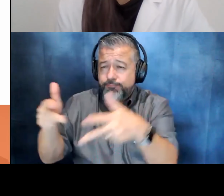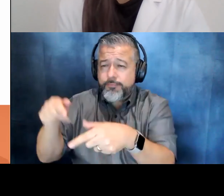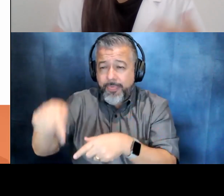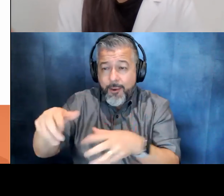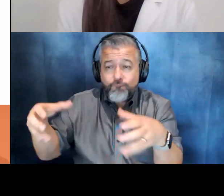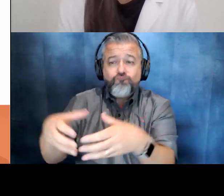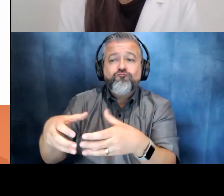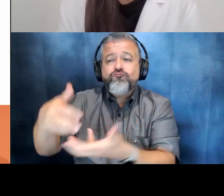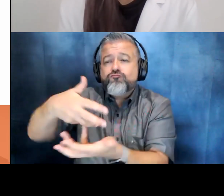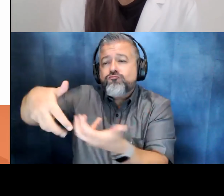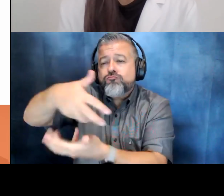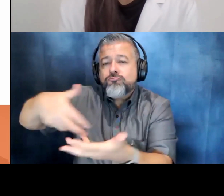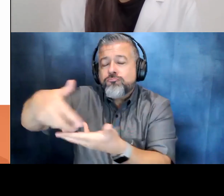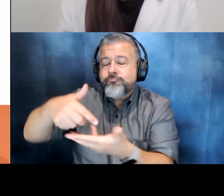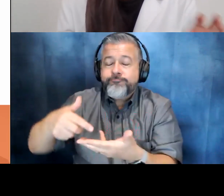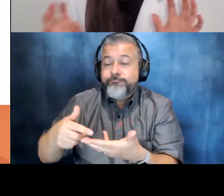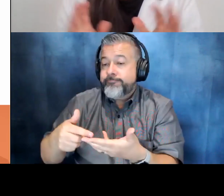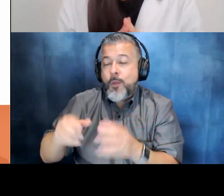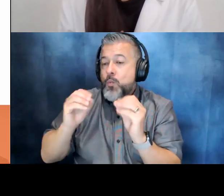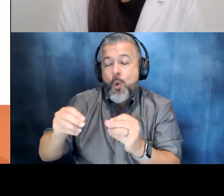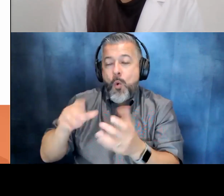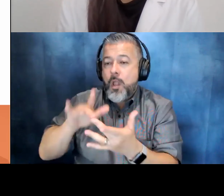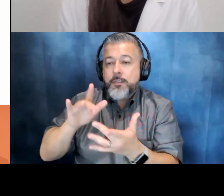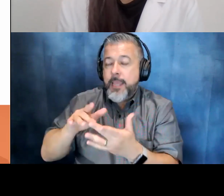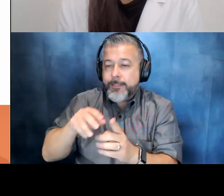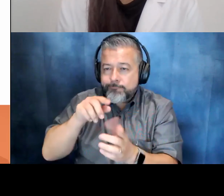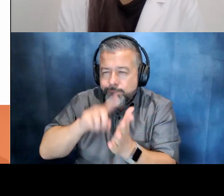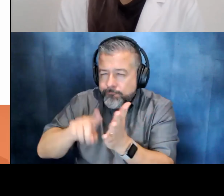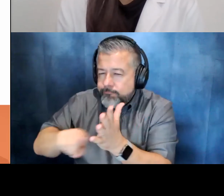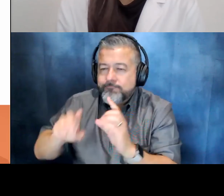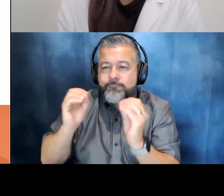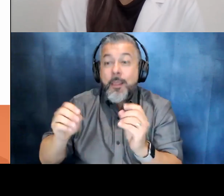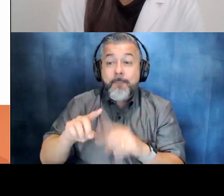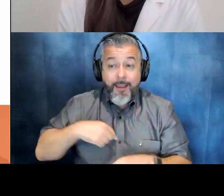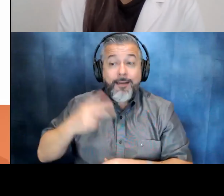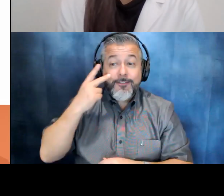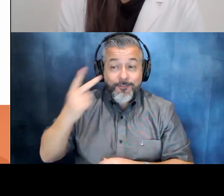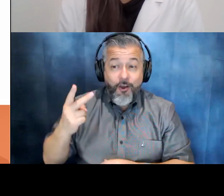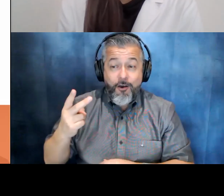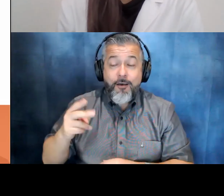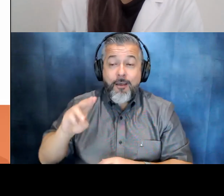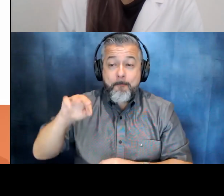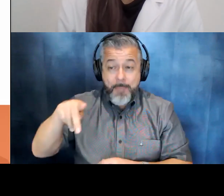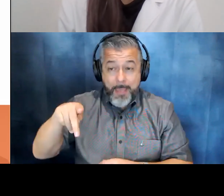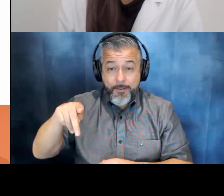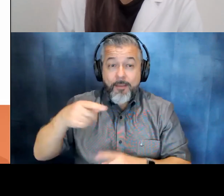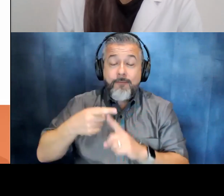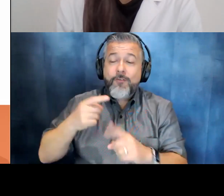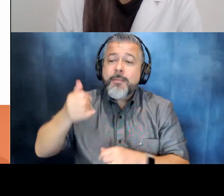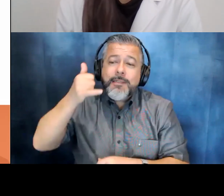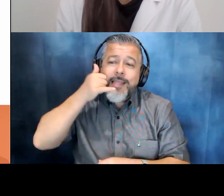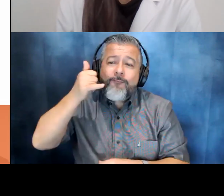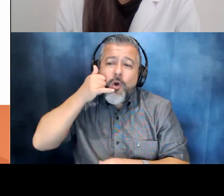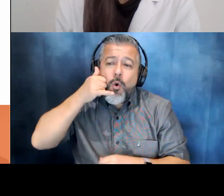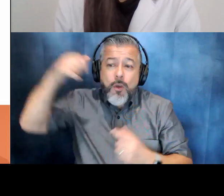there just wasn't enough contact tracing. But I actually saw a map of the cell phone data, and gosh, those people came from all over